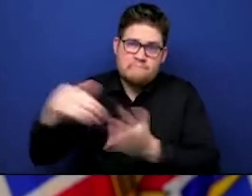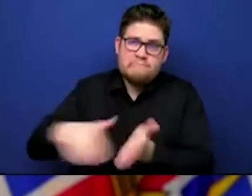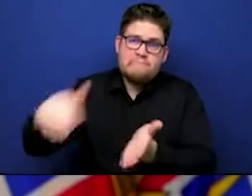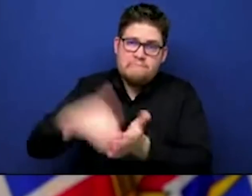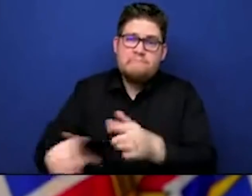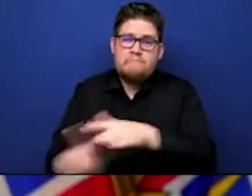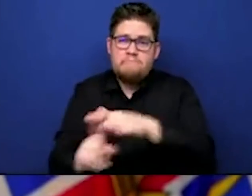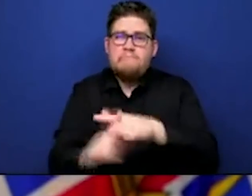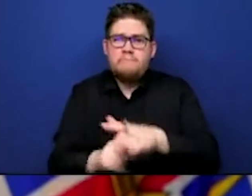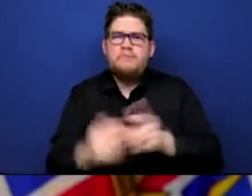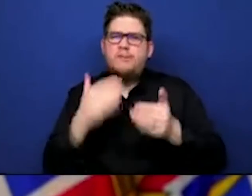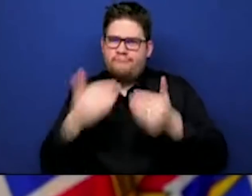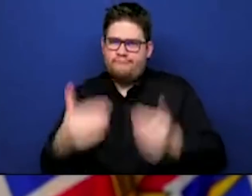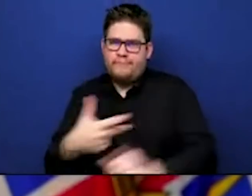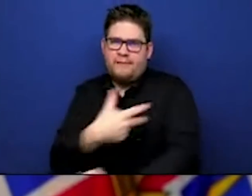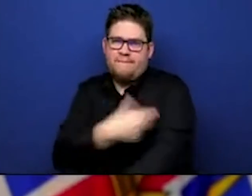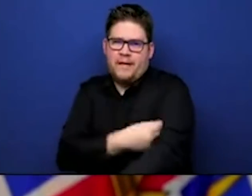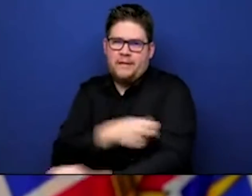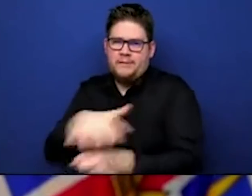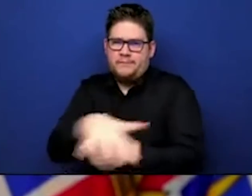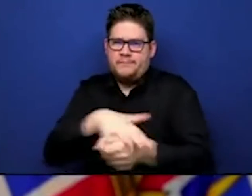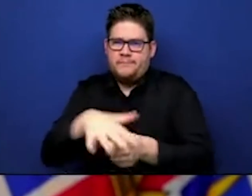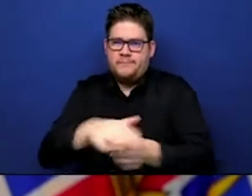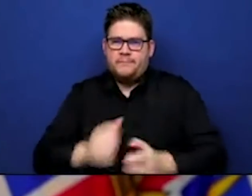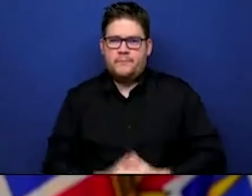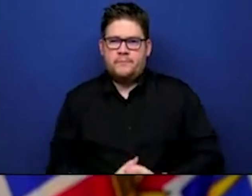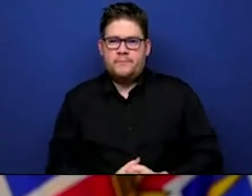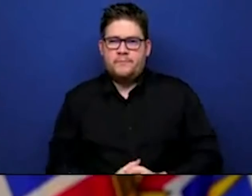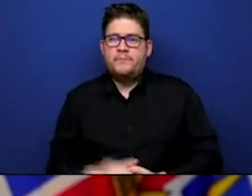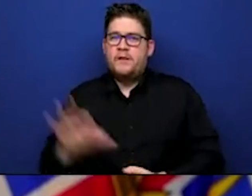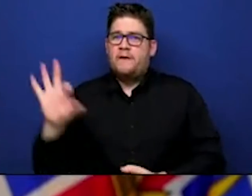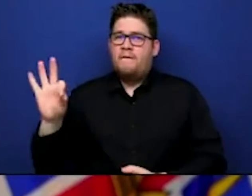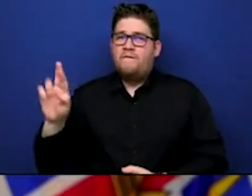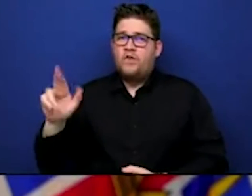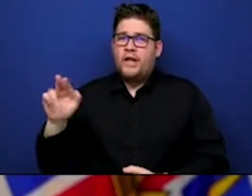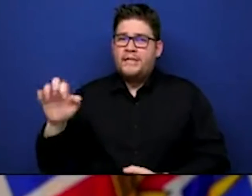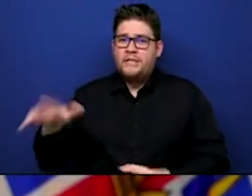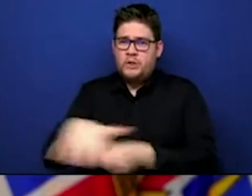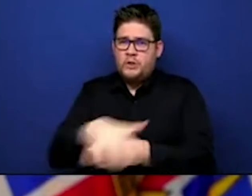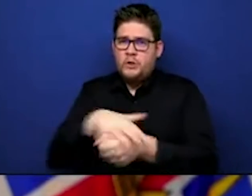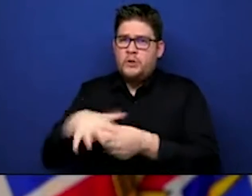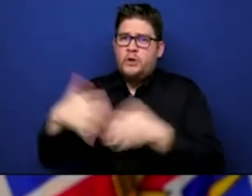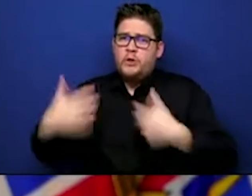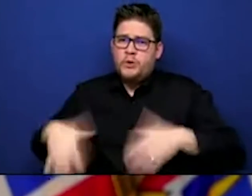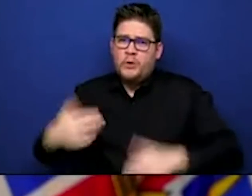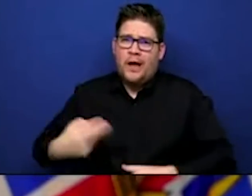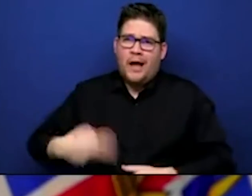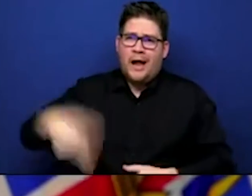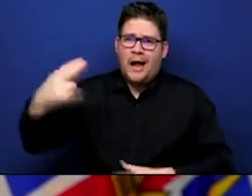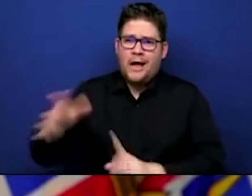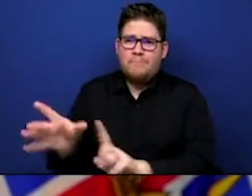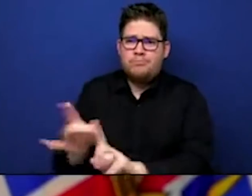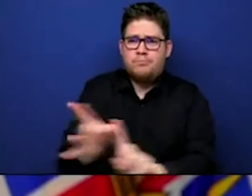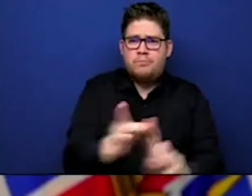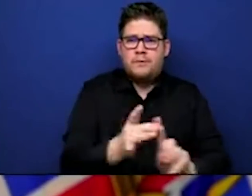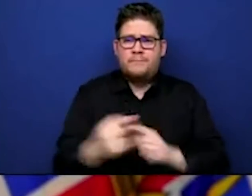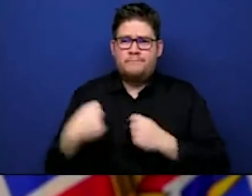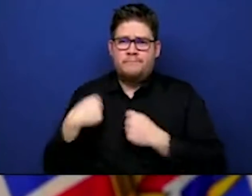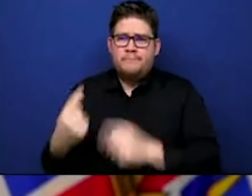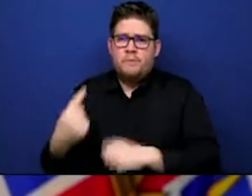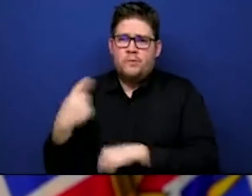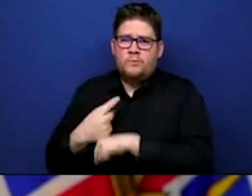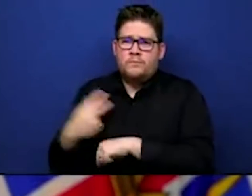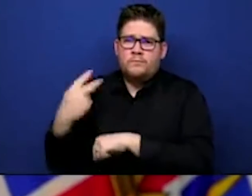communities in Fraser Health, and that is where we've been targeting these programs in the last few days. We will also continue to focus